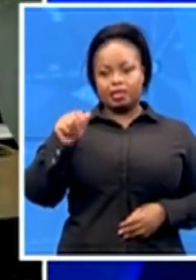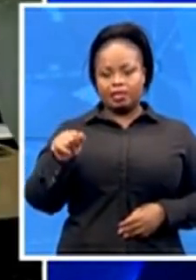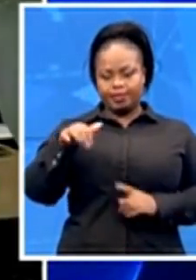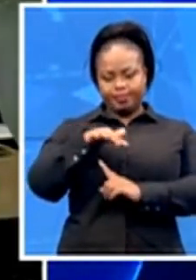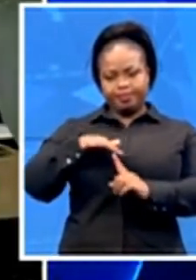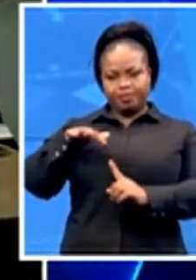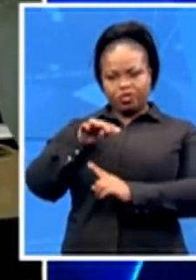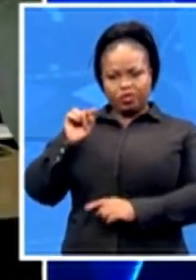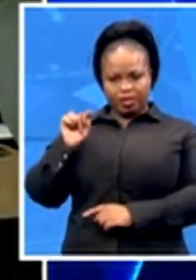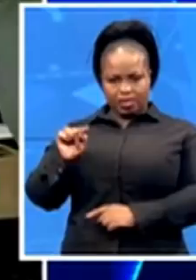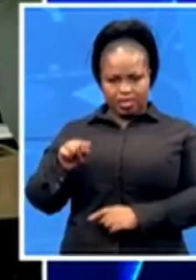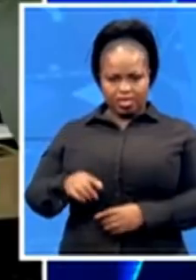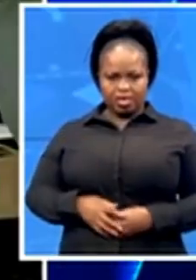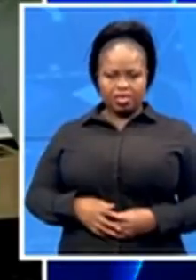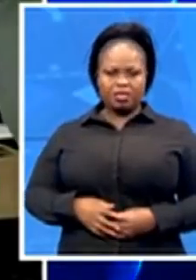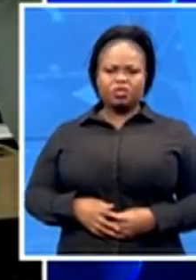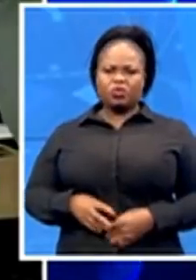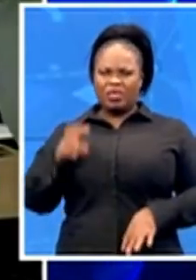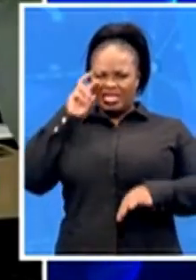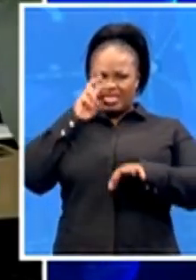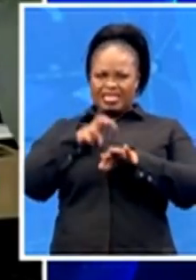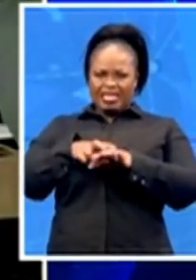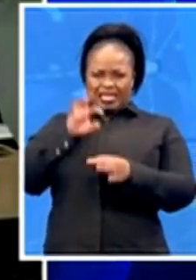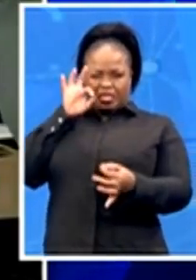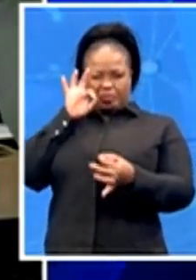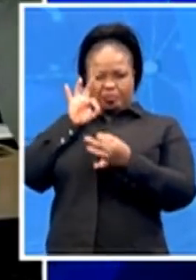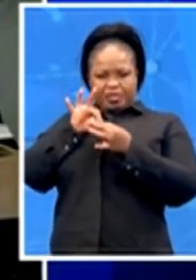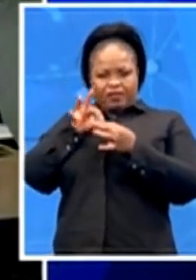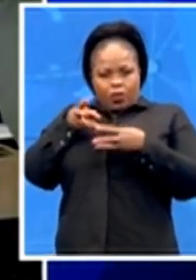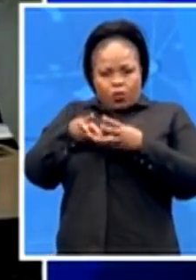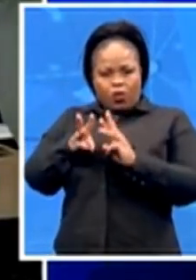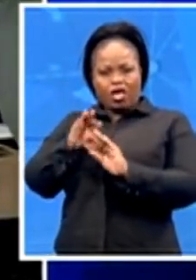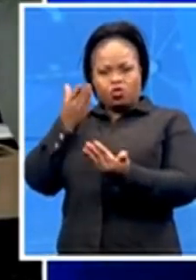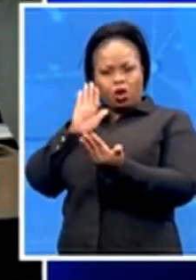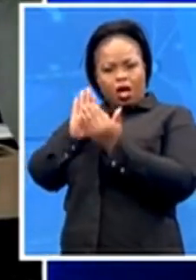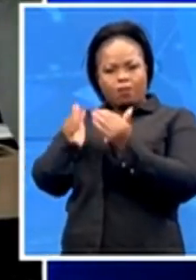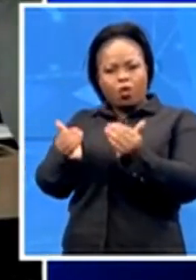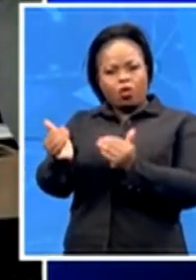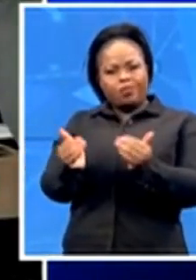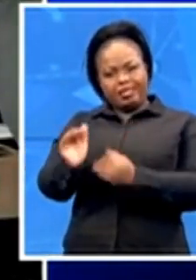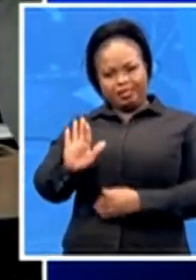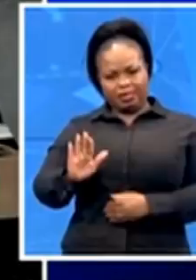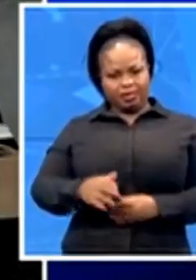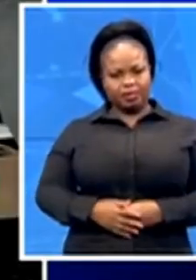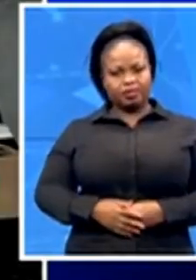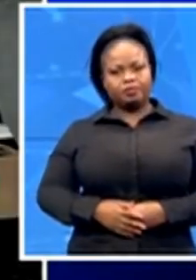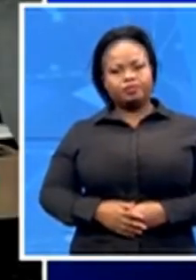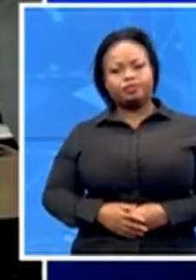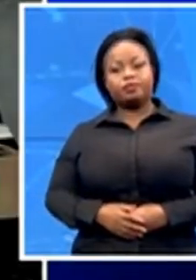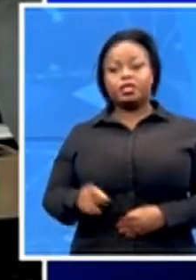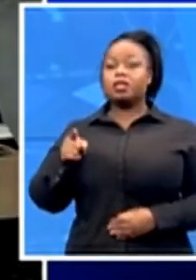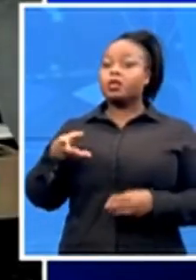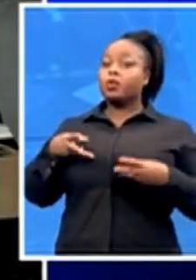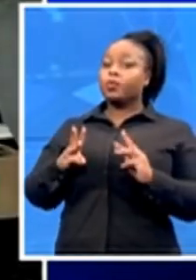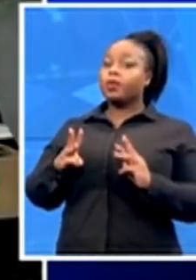required a particular policing approach, but it's a policing approach that needs to be